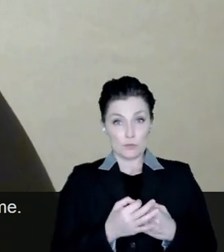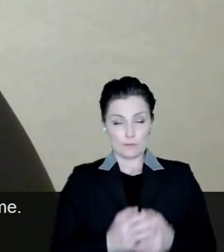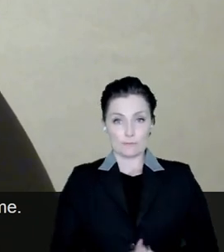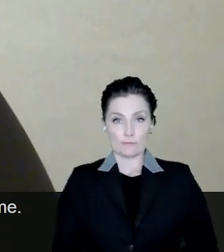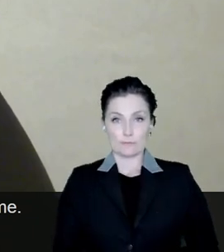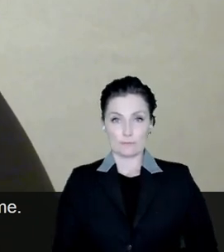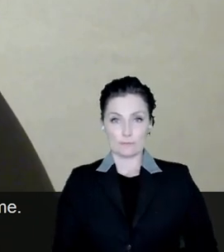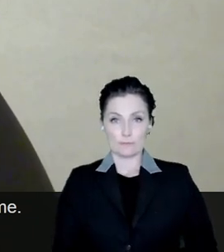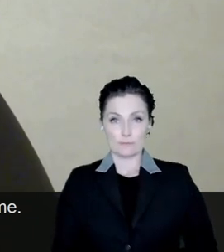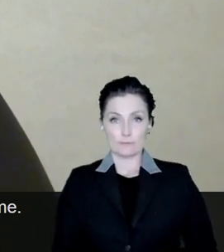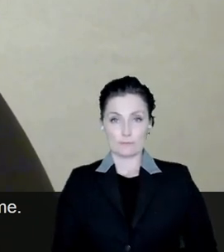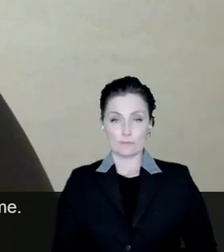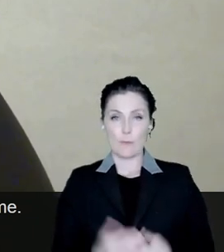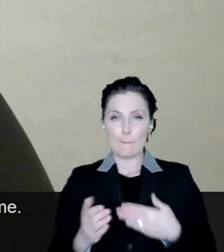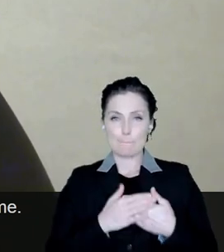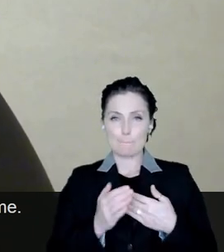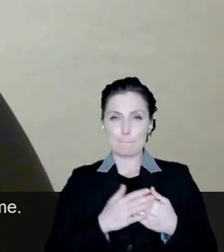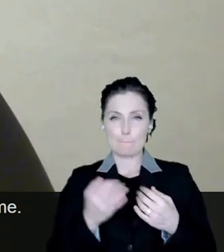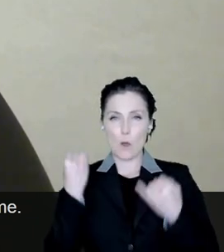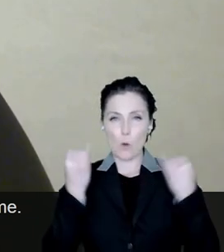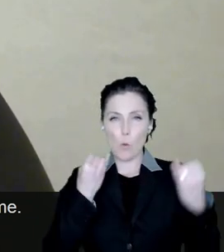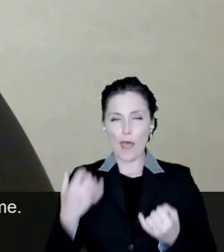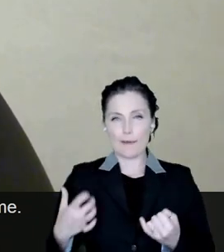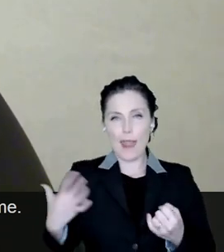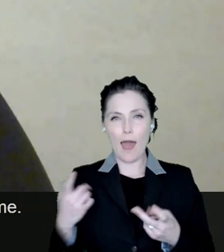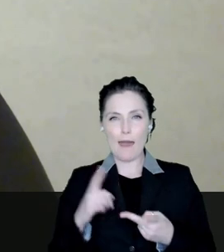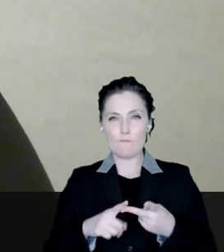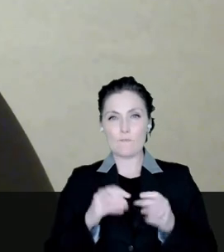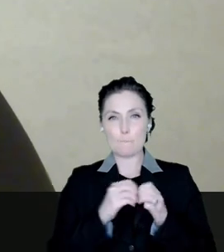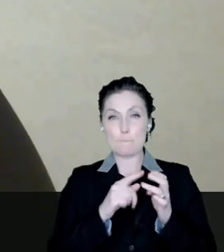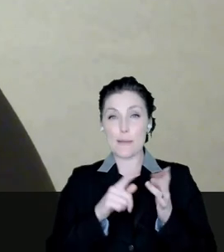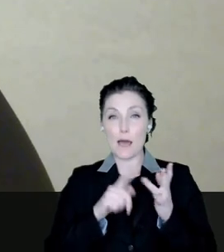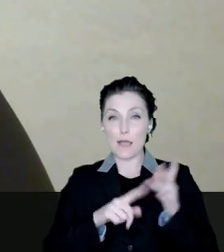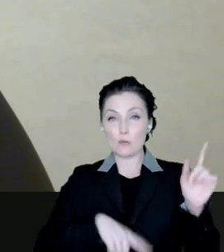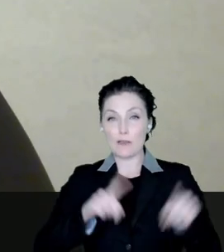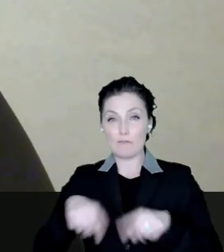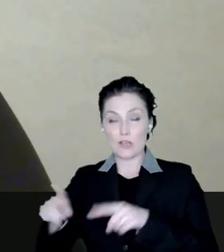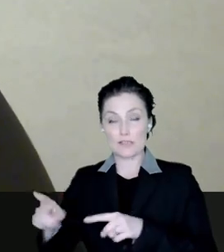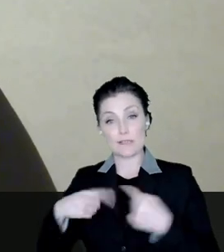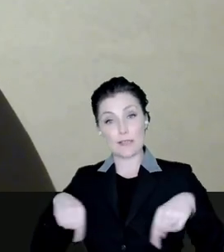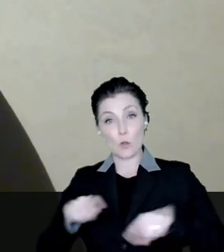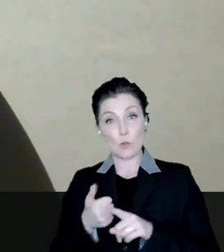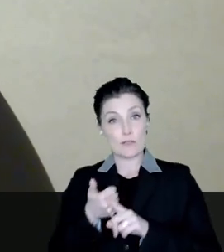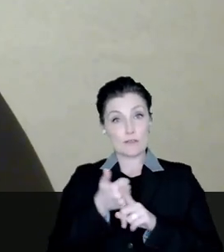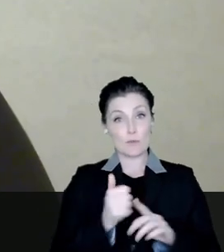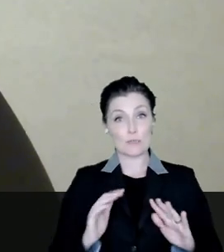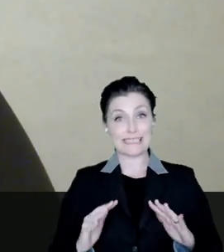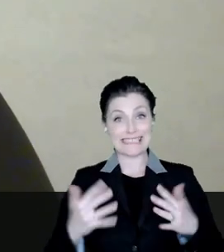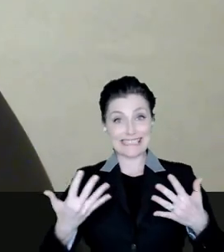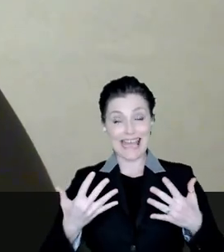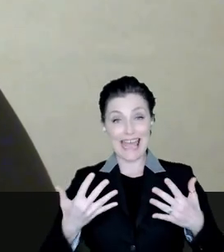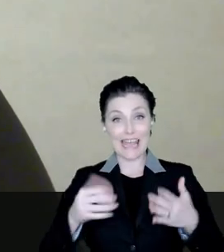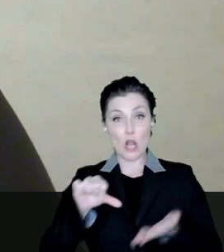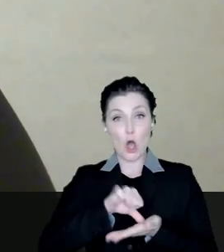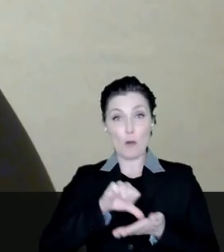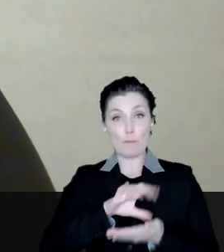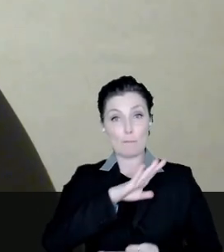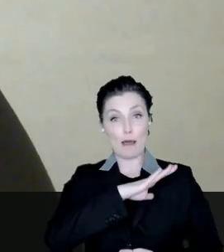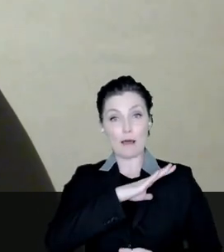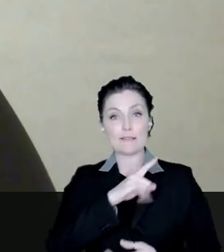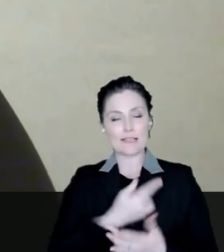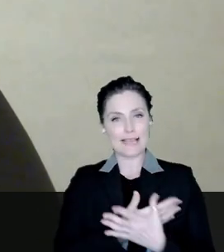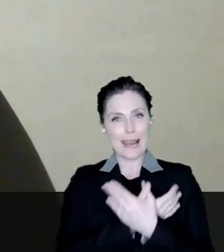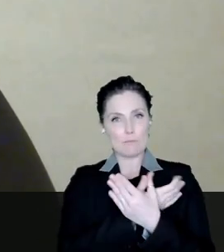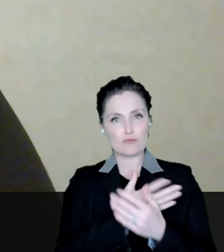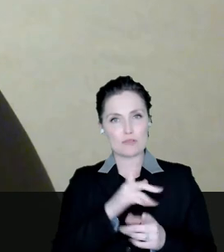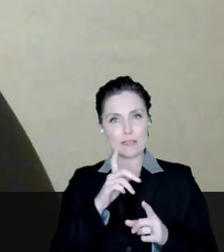increasing wildlife and biodiversity, we are supporting 10 urban parks. That's what the Liberal Democrats have been